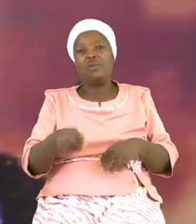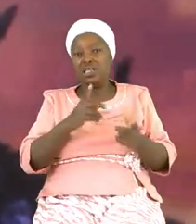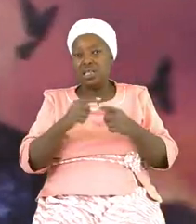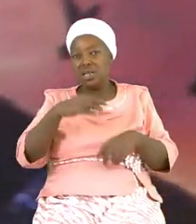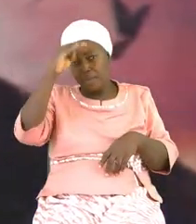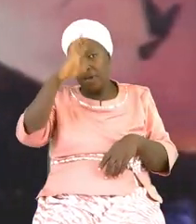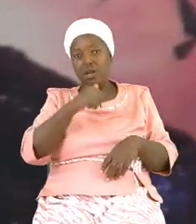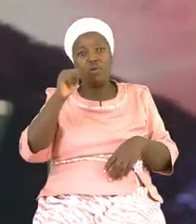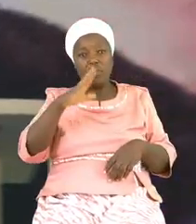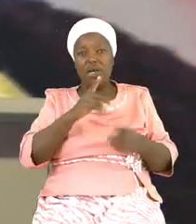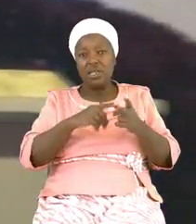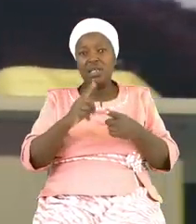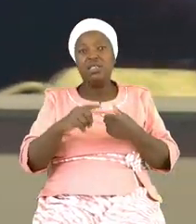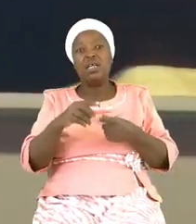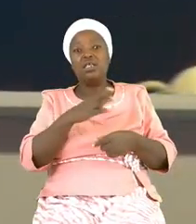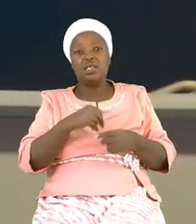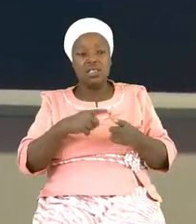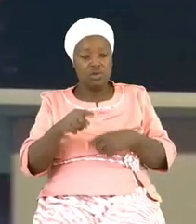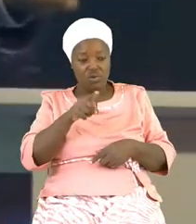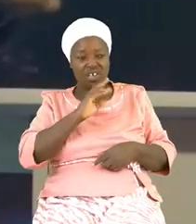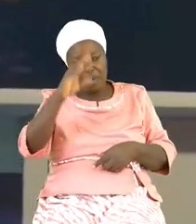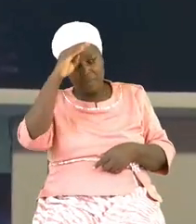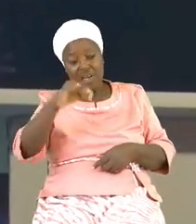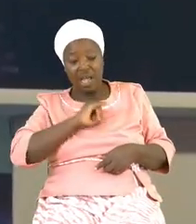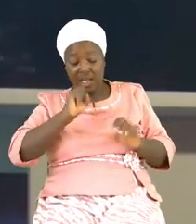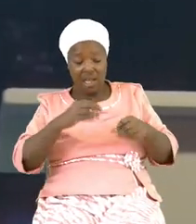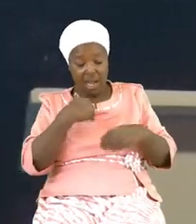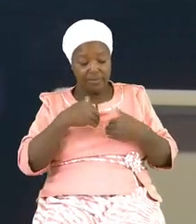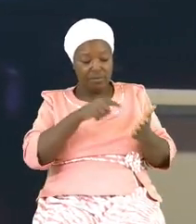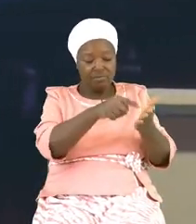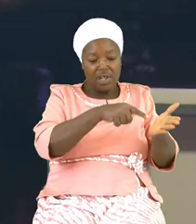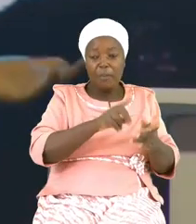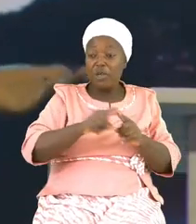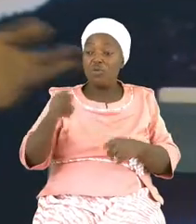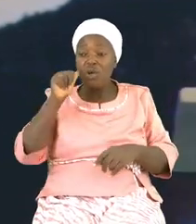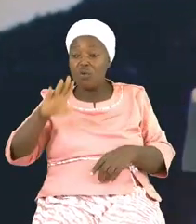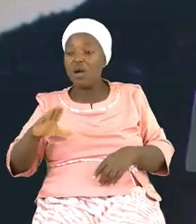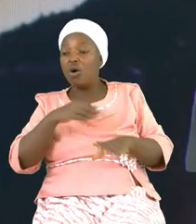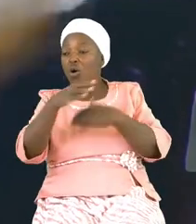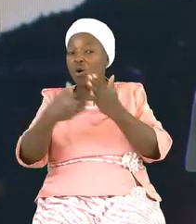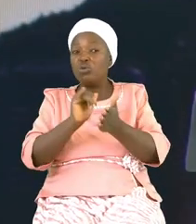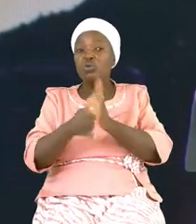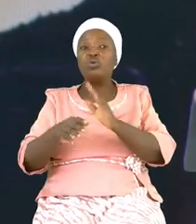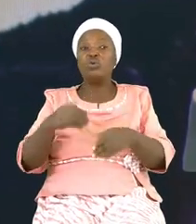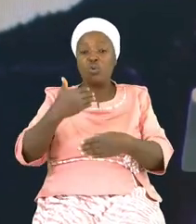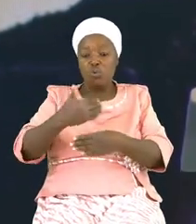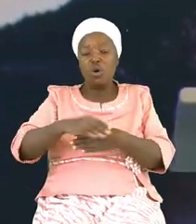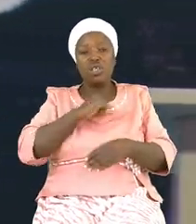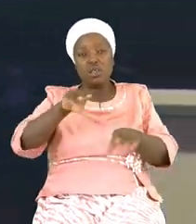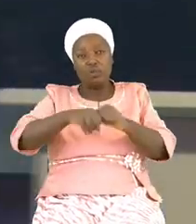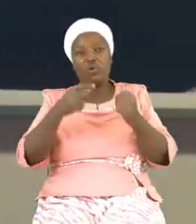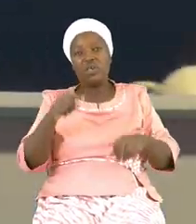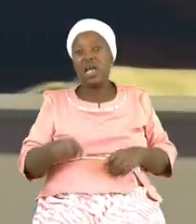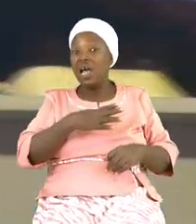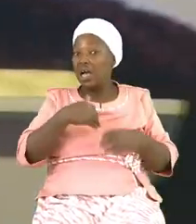I'm a man, I can have this, I can have that. You are a woman. All that wall is broken down. And